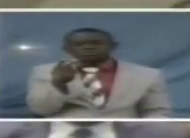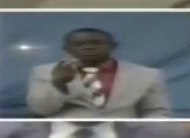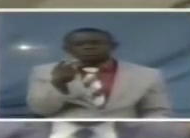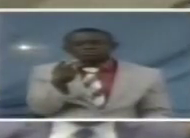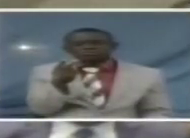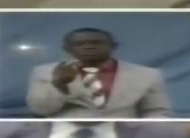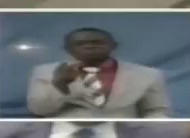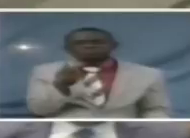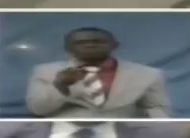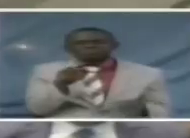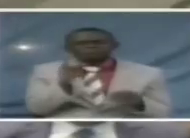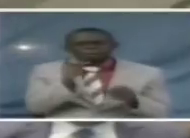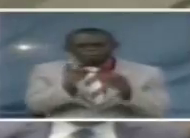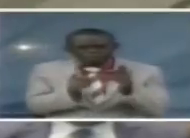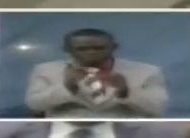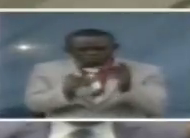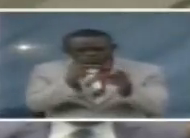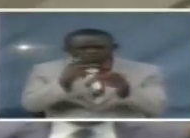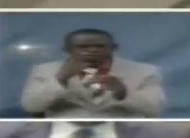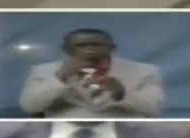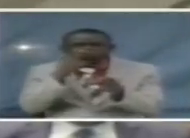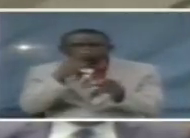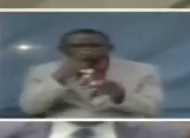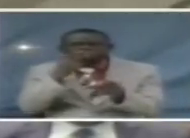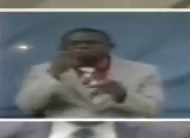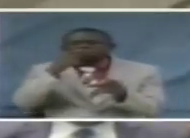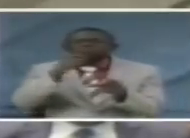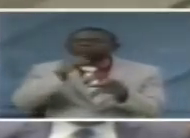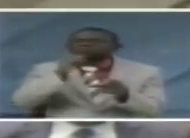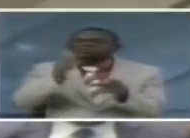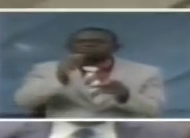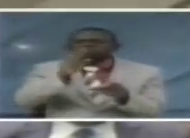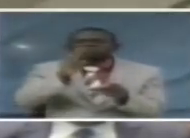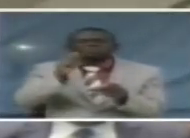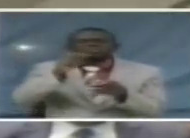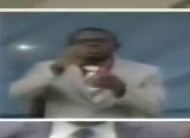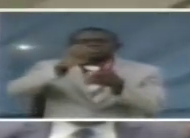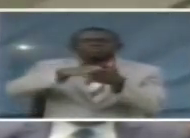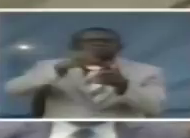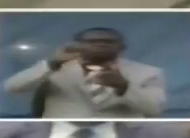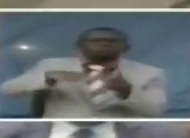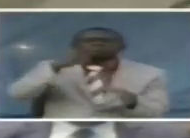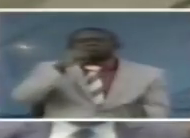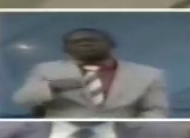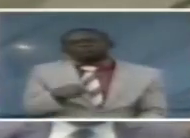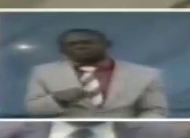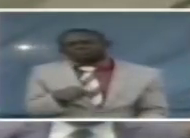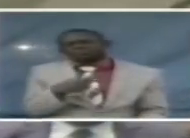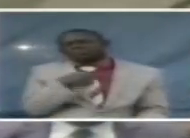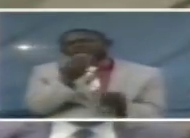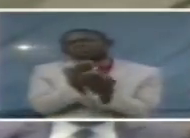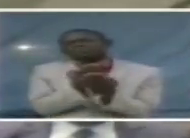2, exempt unprocessed and semi-processed tobacco from